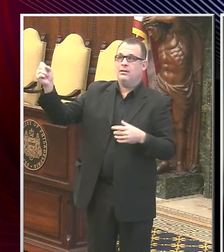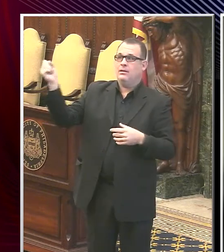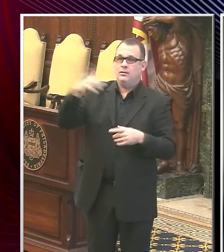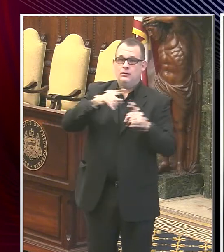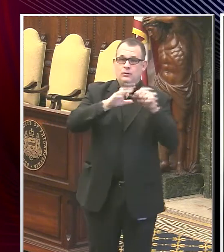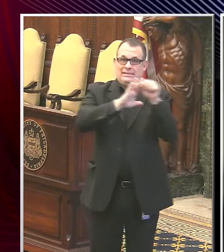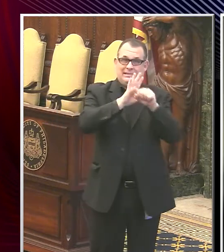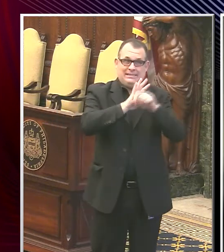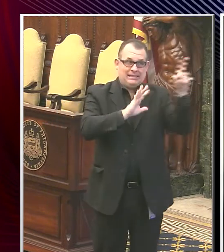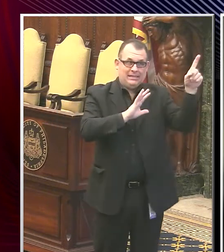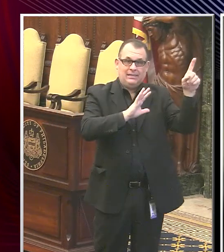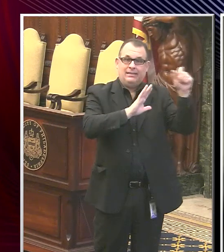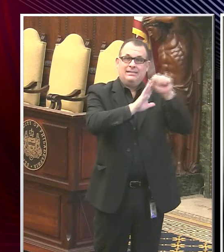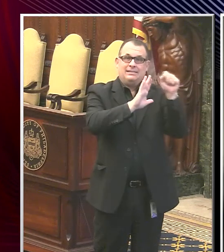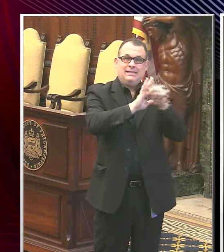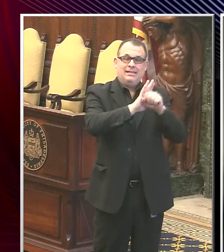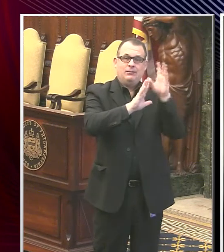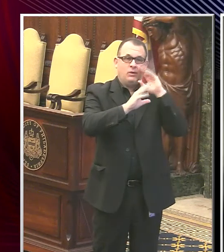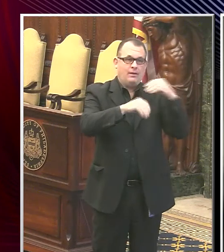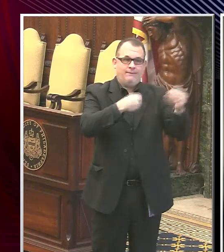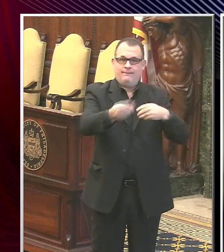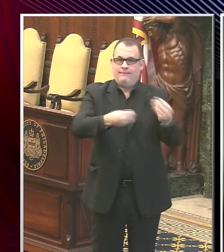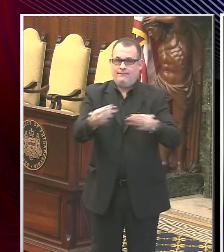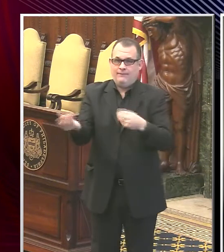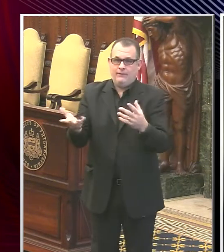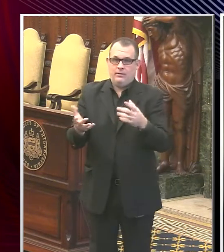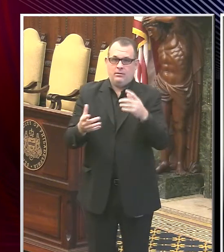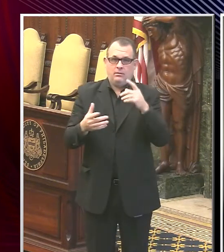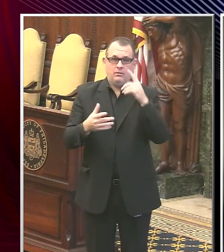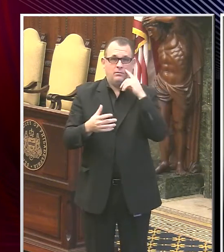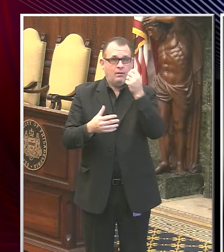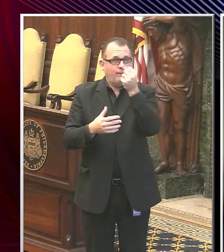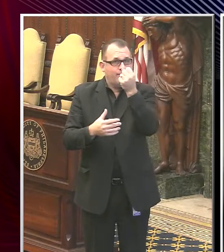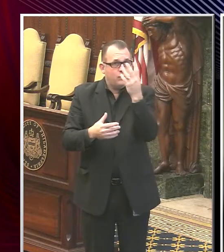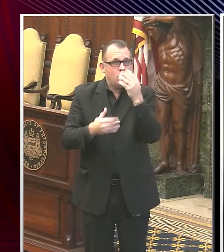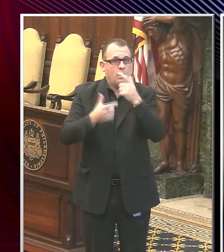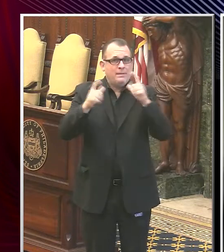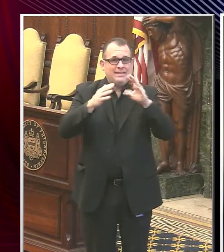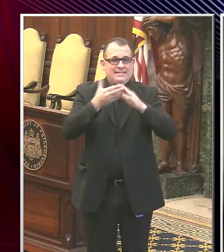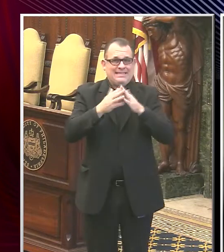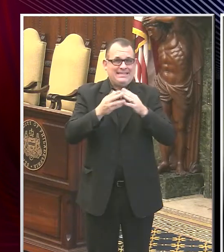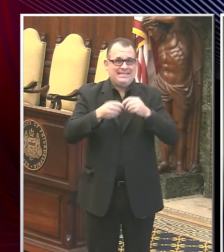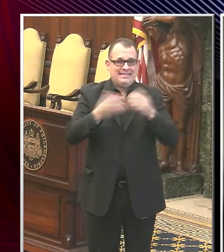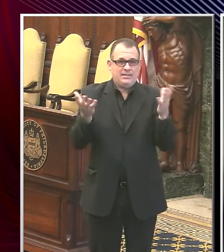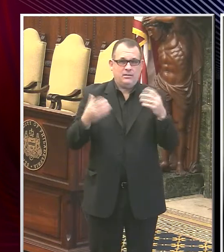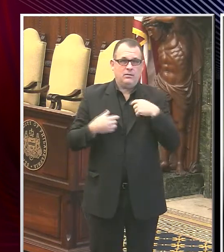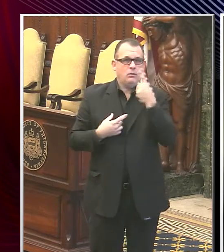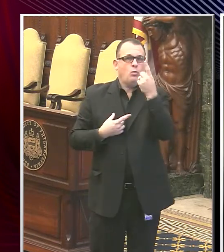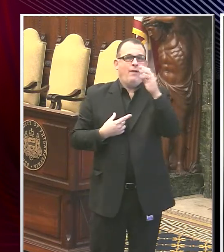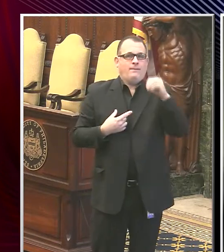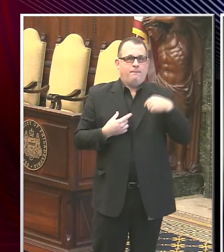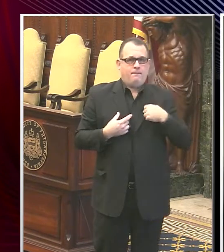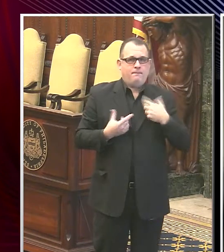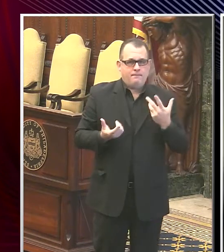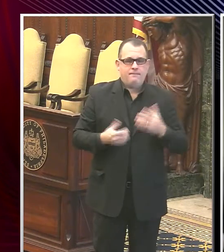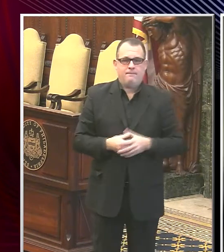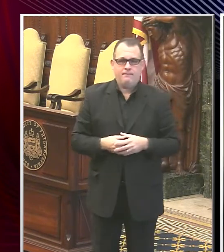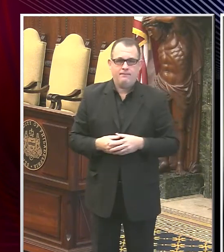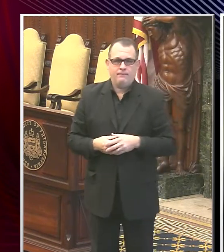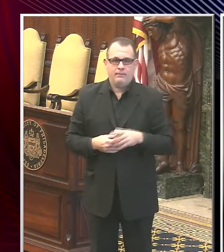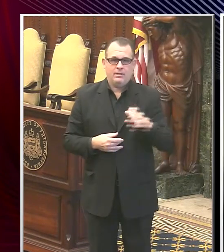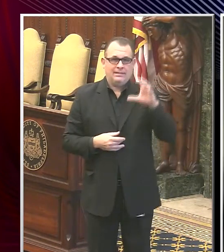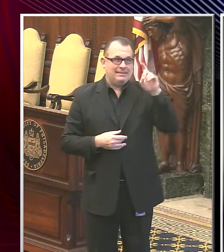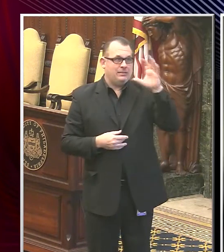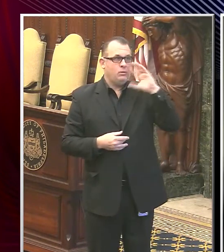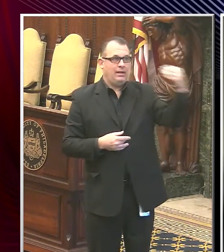state. However, there are a few big cities that get vaccine directly from the CDC, and Philadelphia is one of them. So we'll get vaccine to cover the city